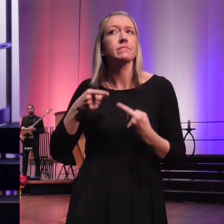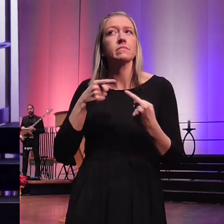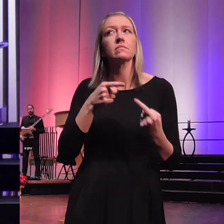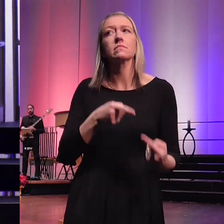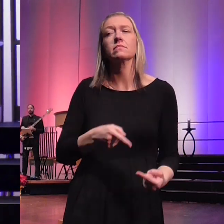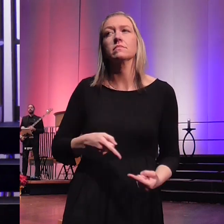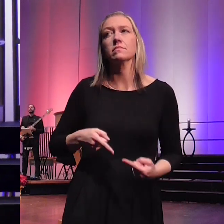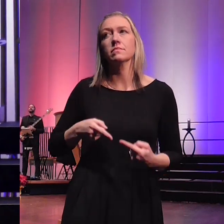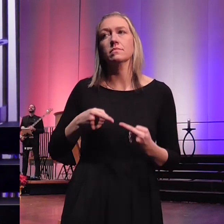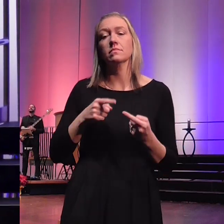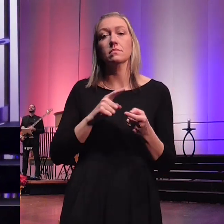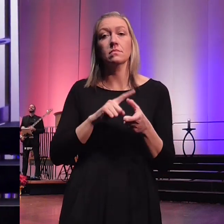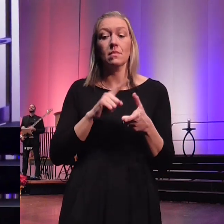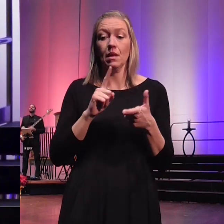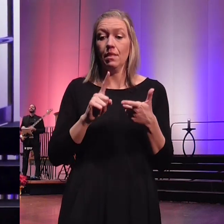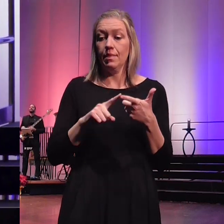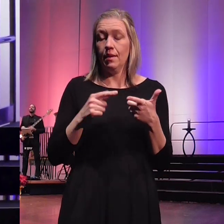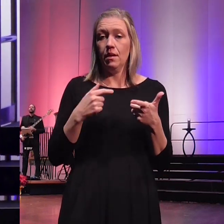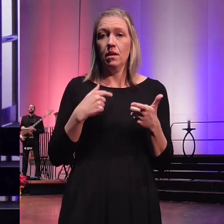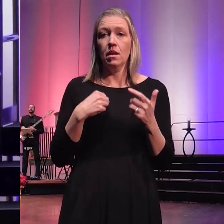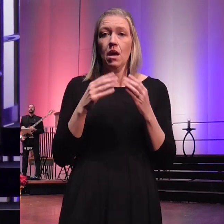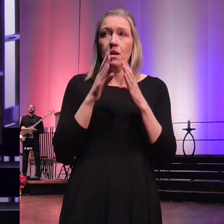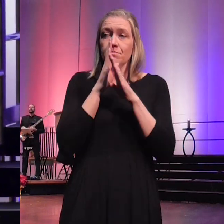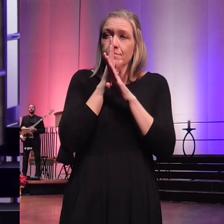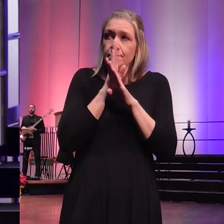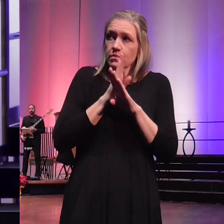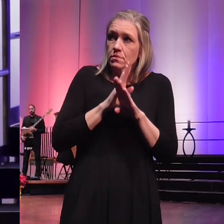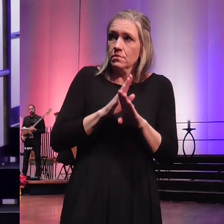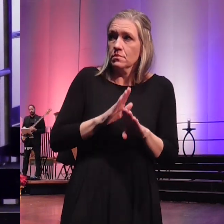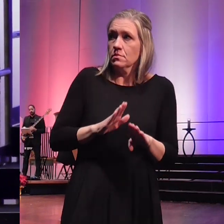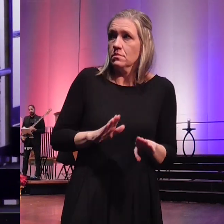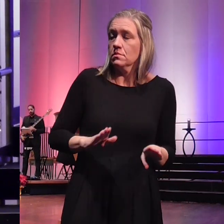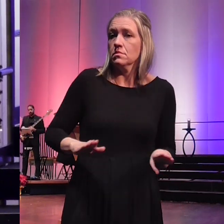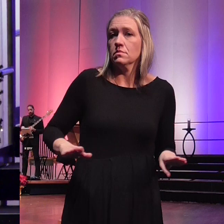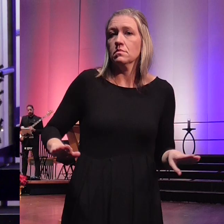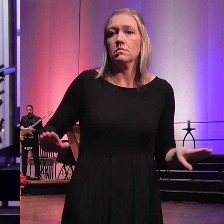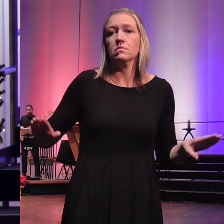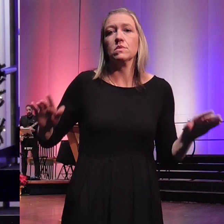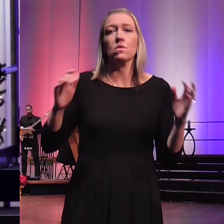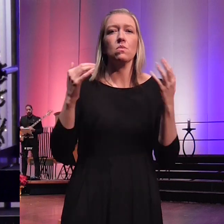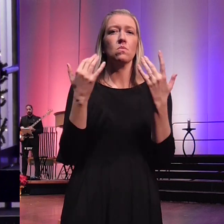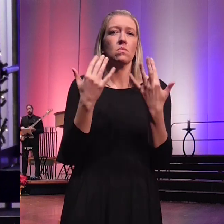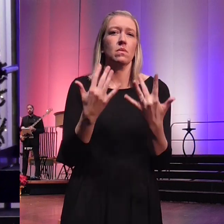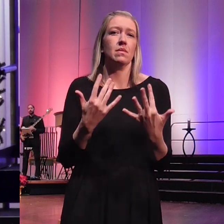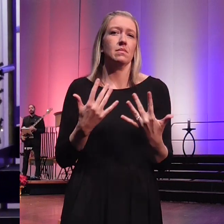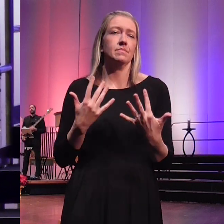then I am still and wait here in the